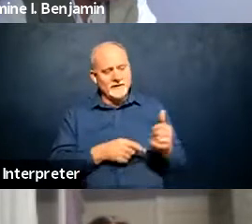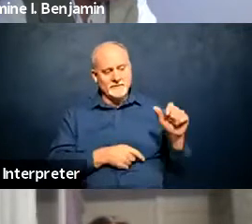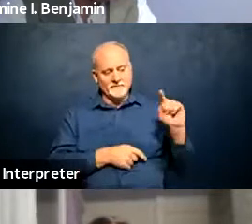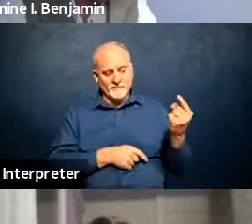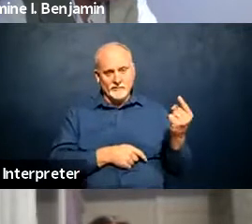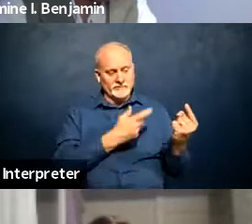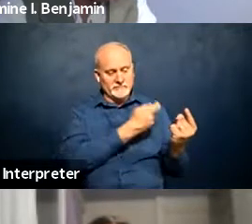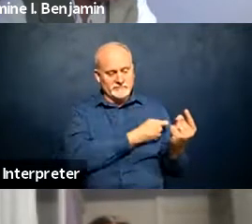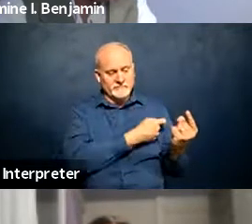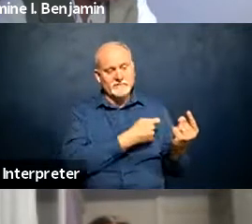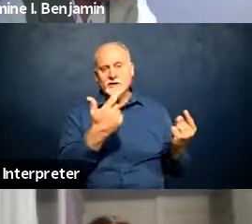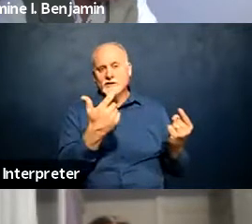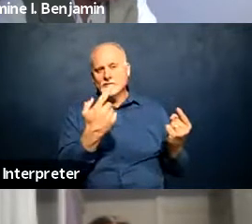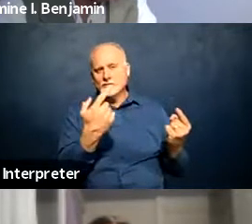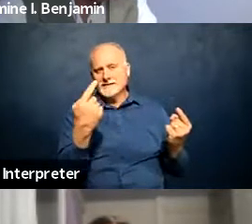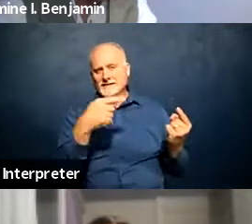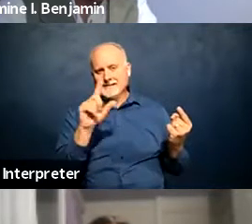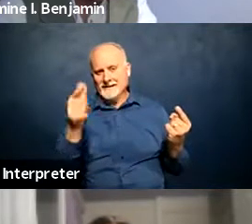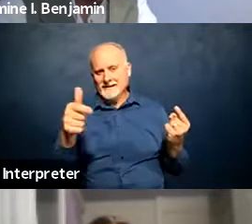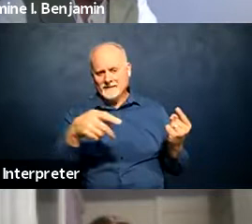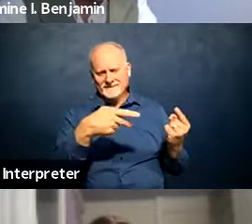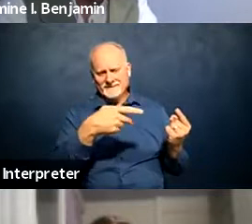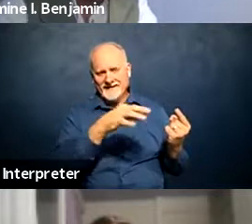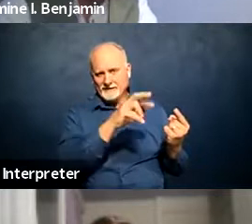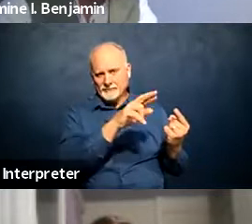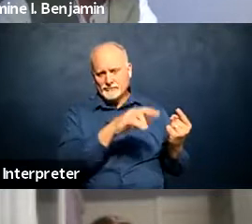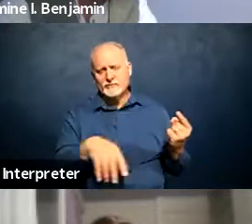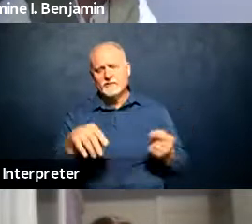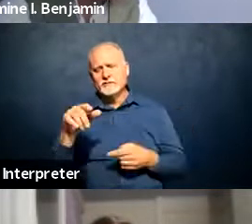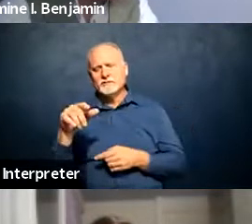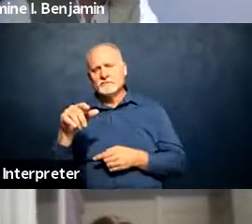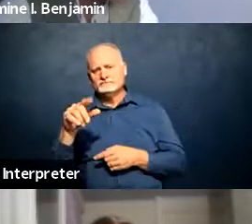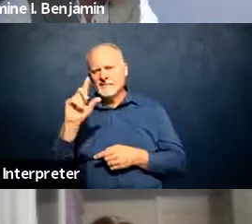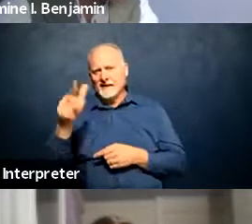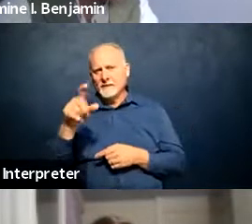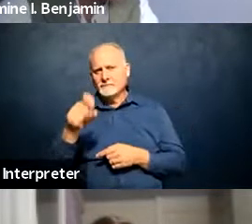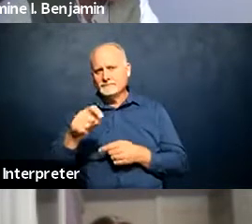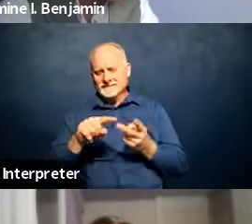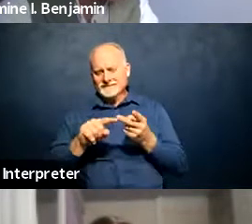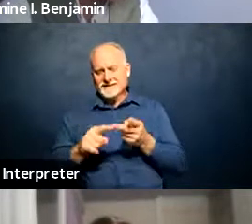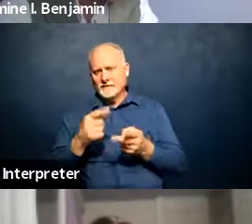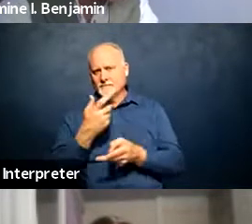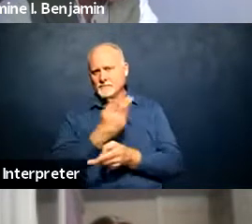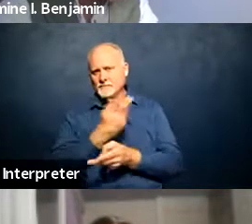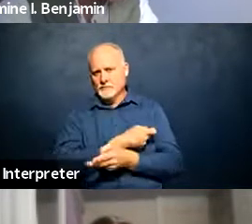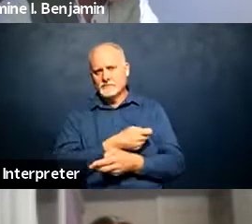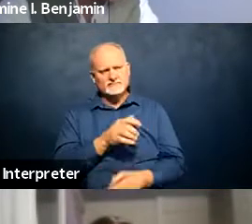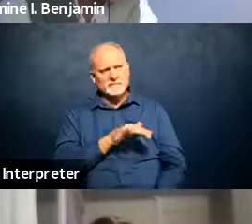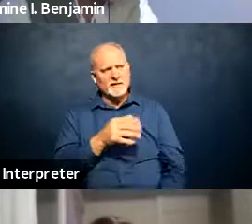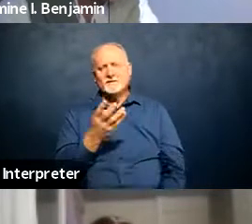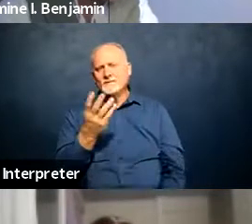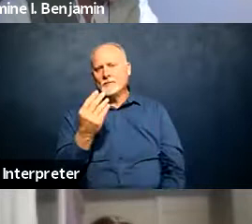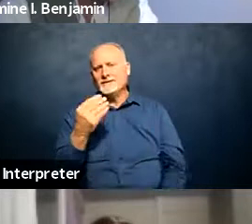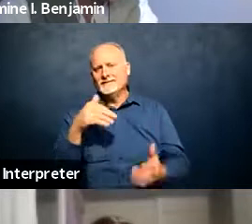and then 21 days if it's Pfizer, and 28 days later you need a second dose. And we've done about 14,000